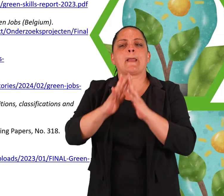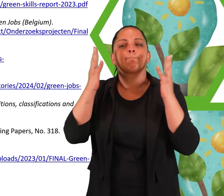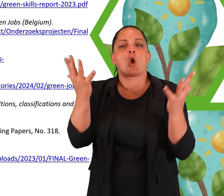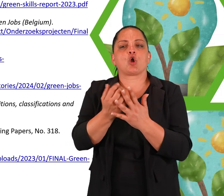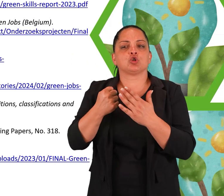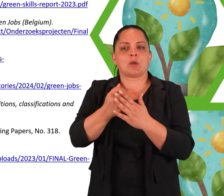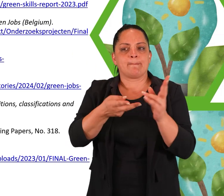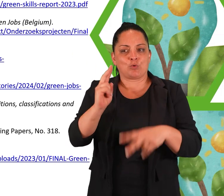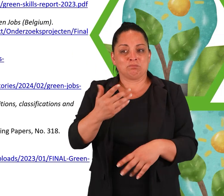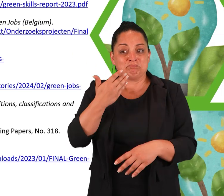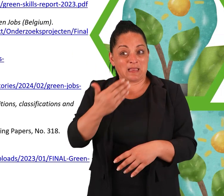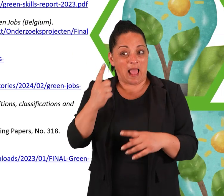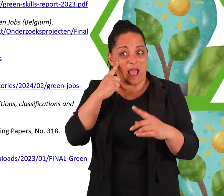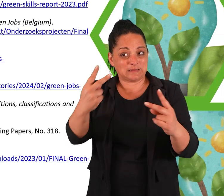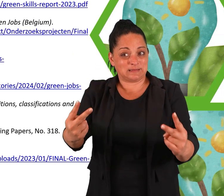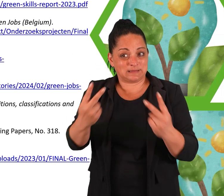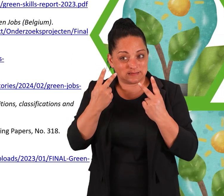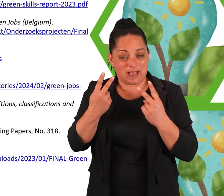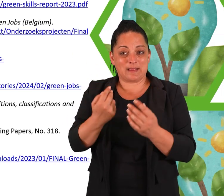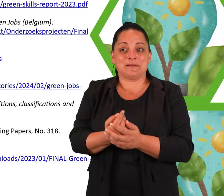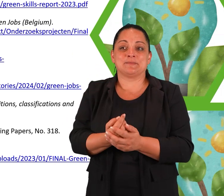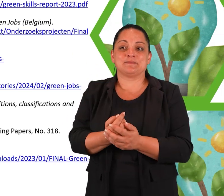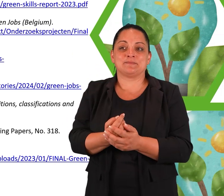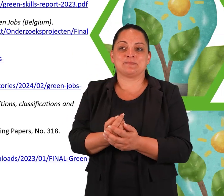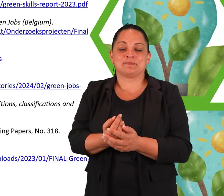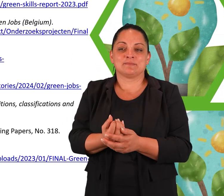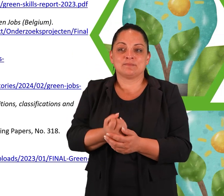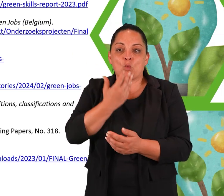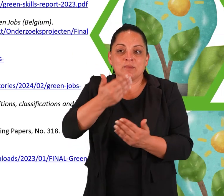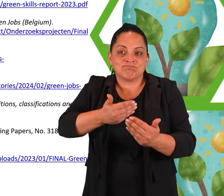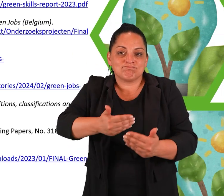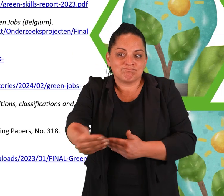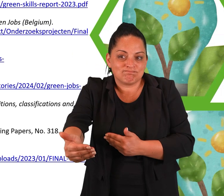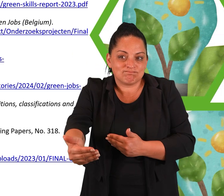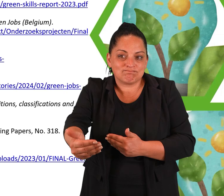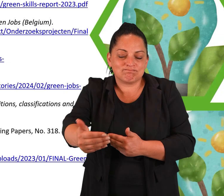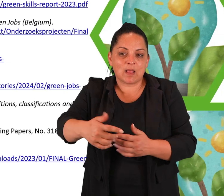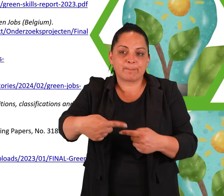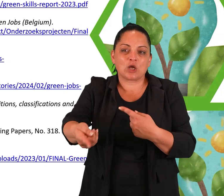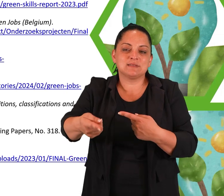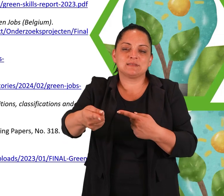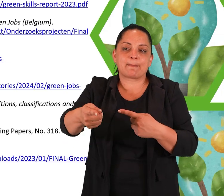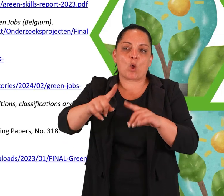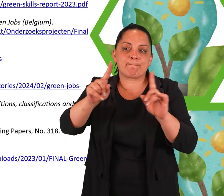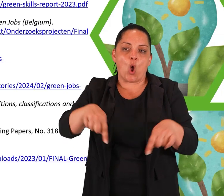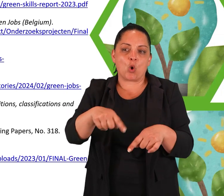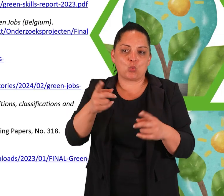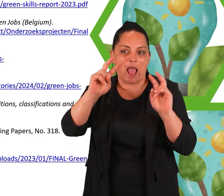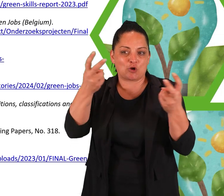your attention, and have a nice continuation